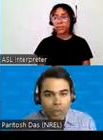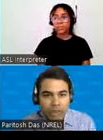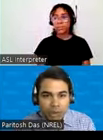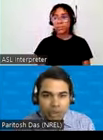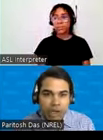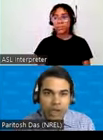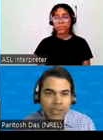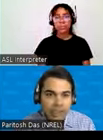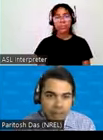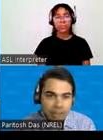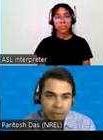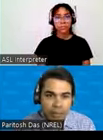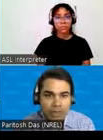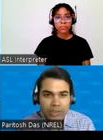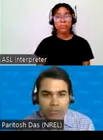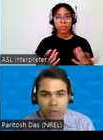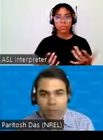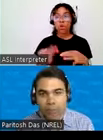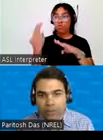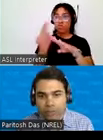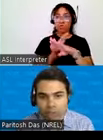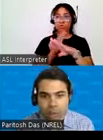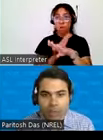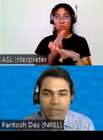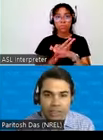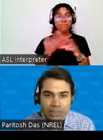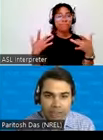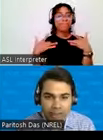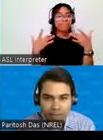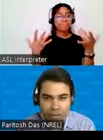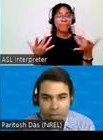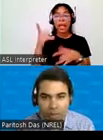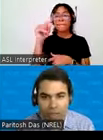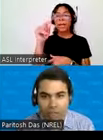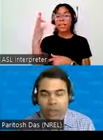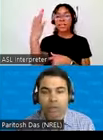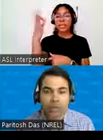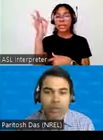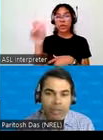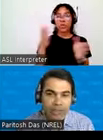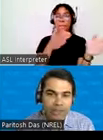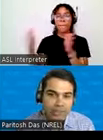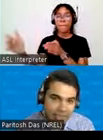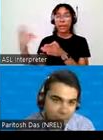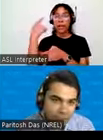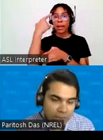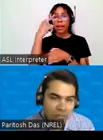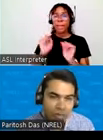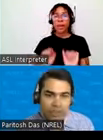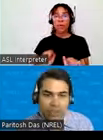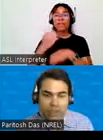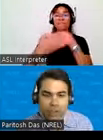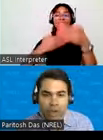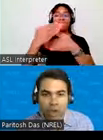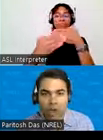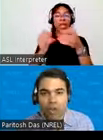So we used similar methods from PREPA's 2019 integrated resource plan to create electricity sales projections for